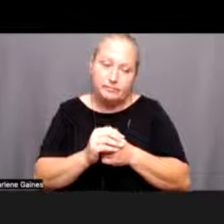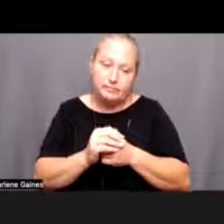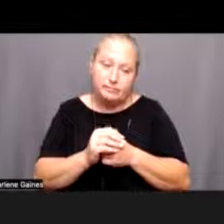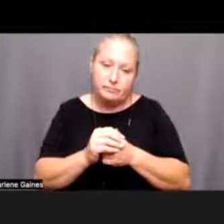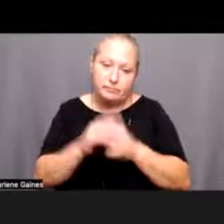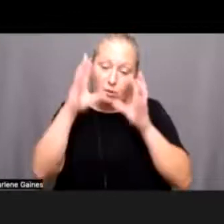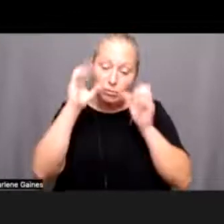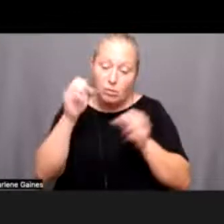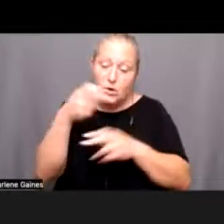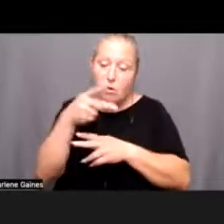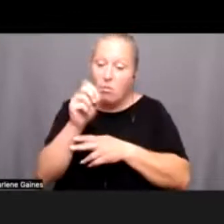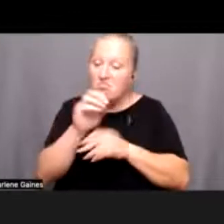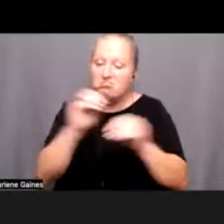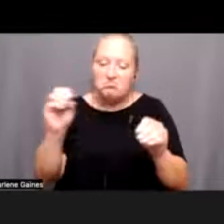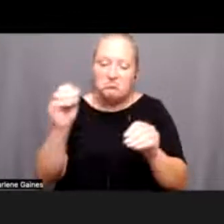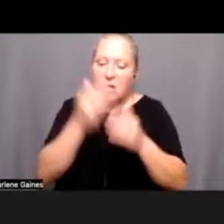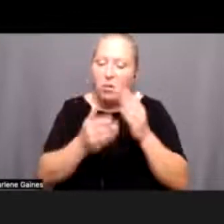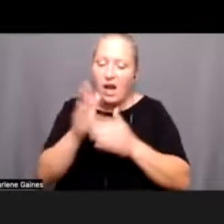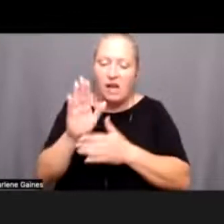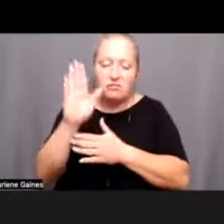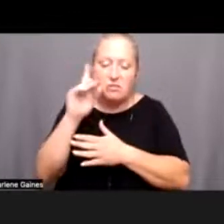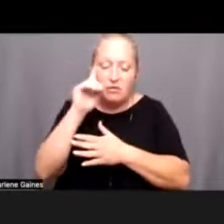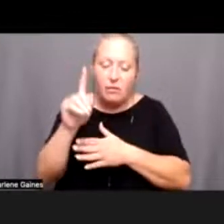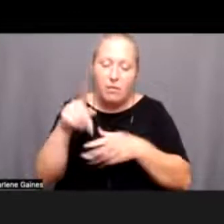President Proctor, we have no hands for public comment on the consent agenda.